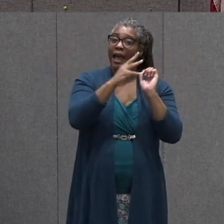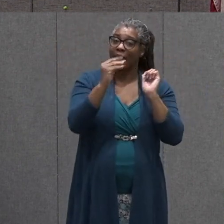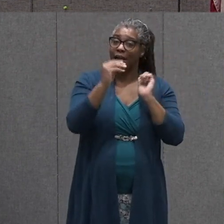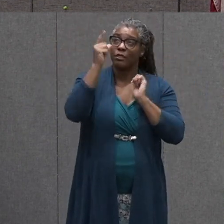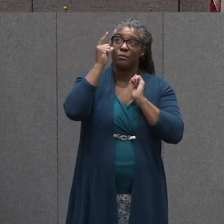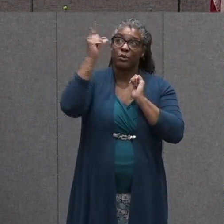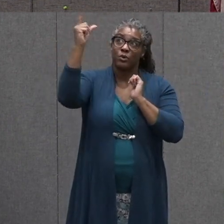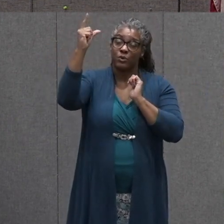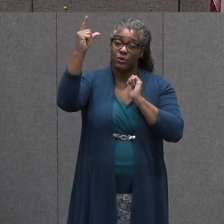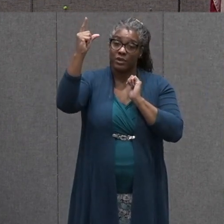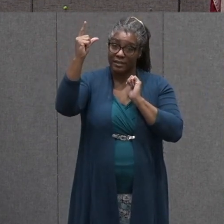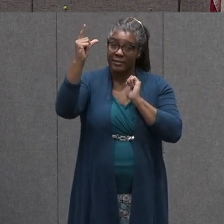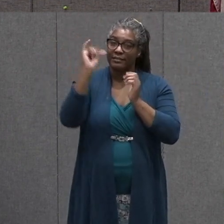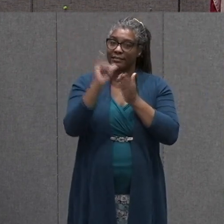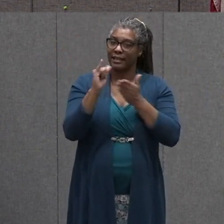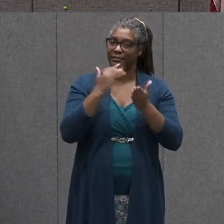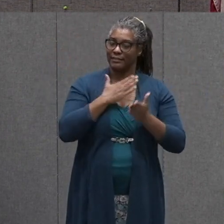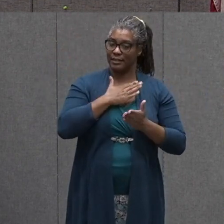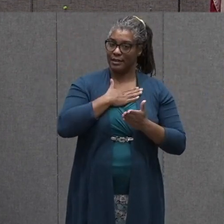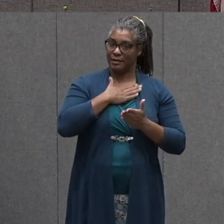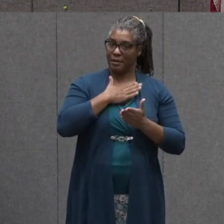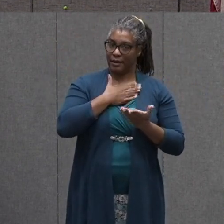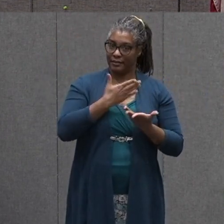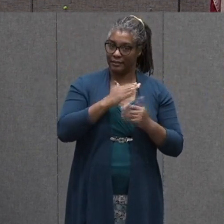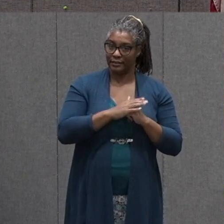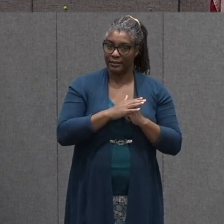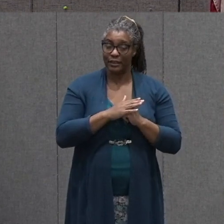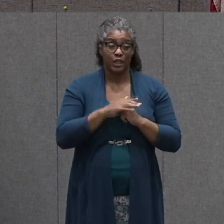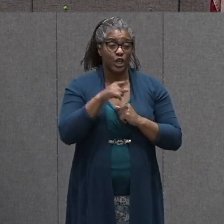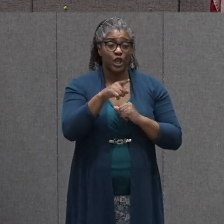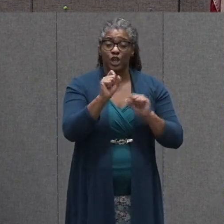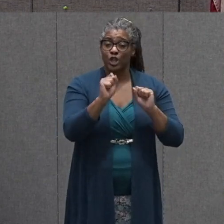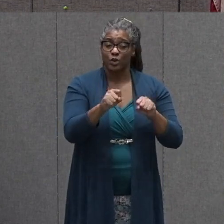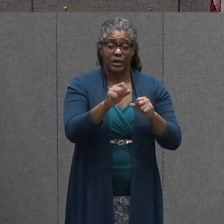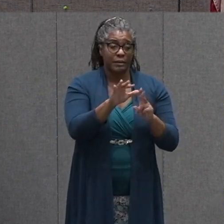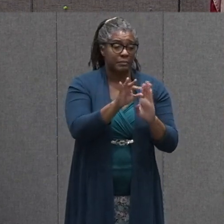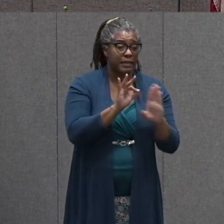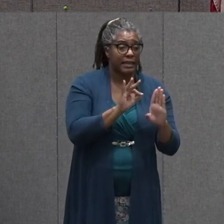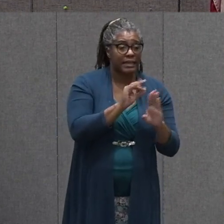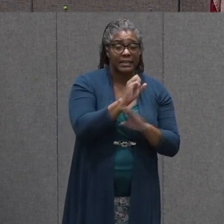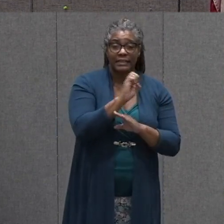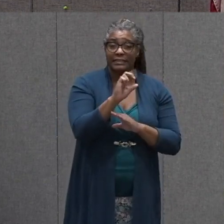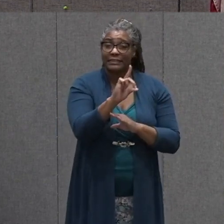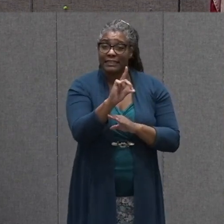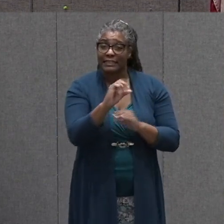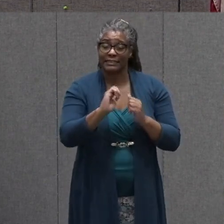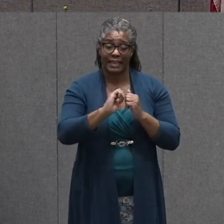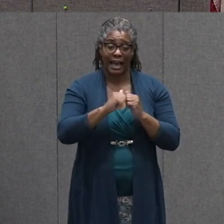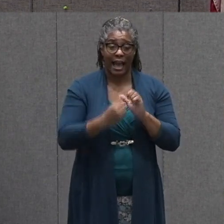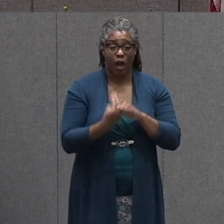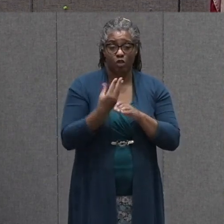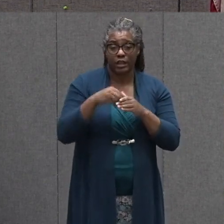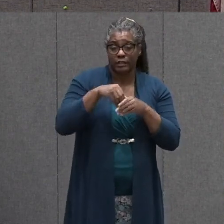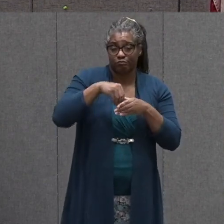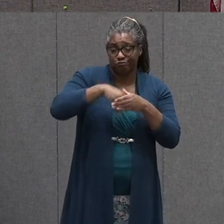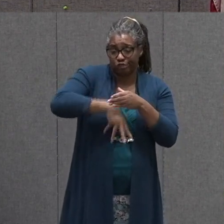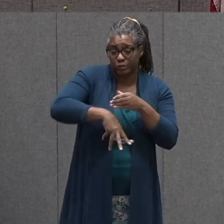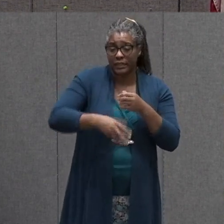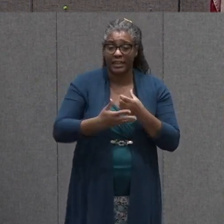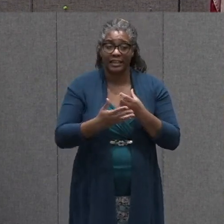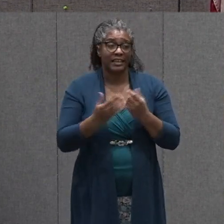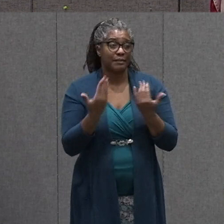Does the pictures in the book remind you of anything? Do you think of blue and white? You can jot down some colors.